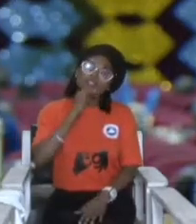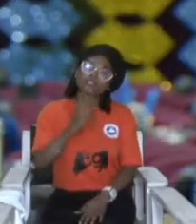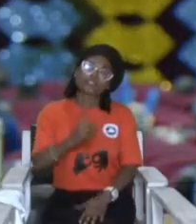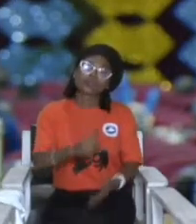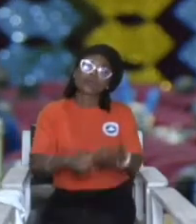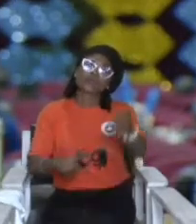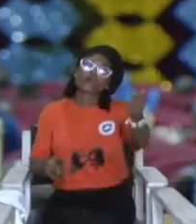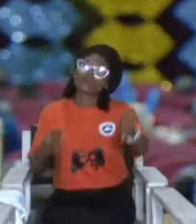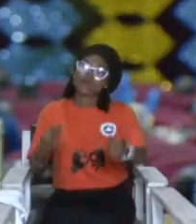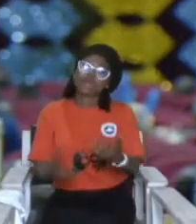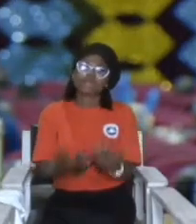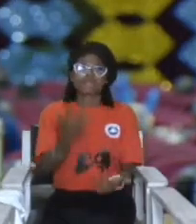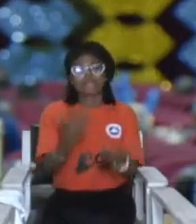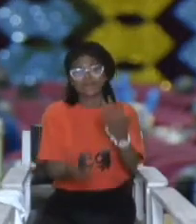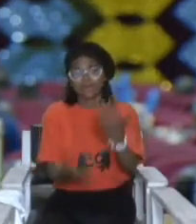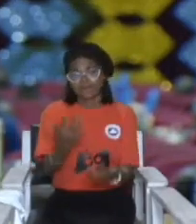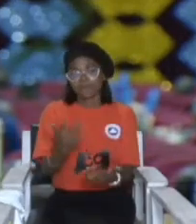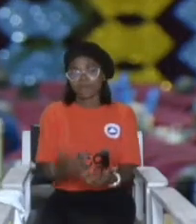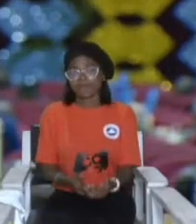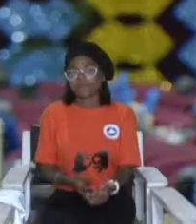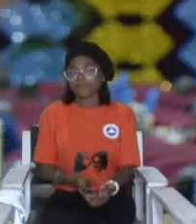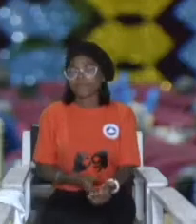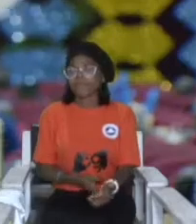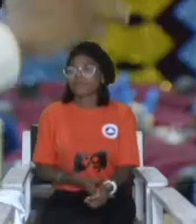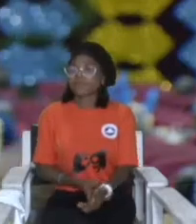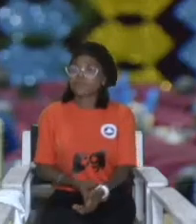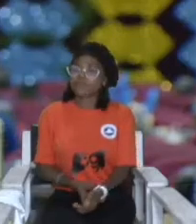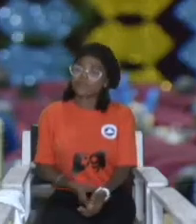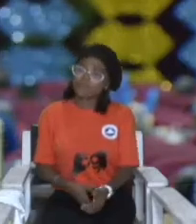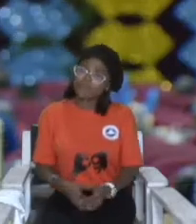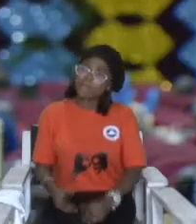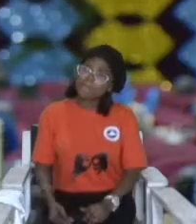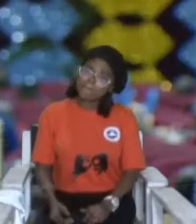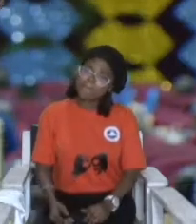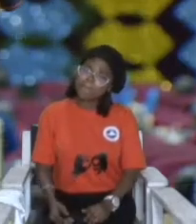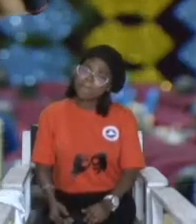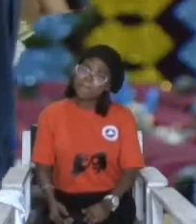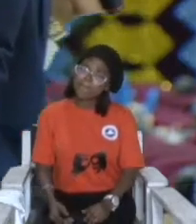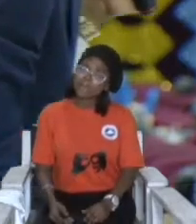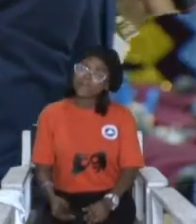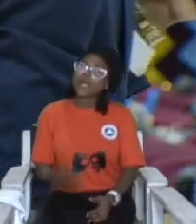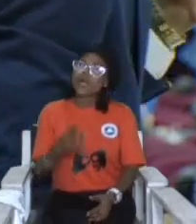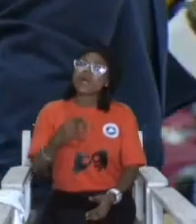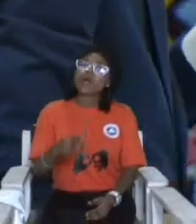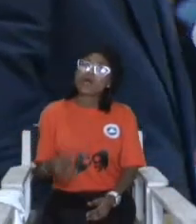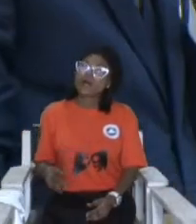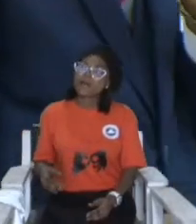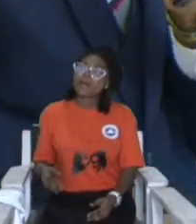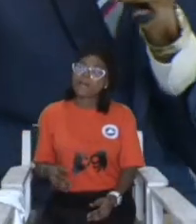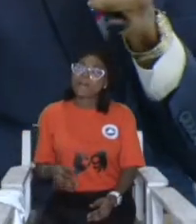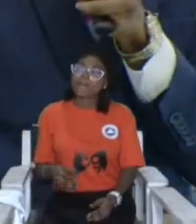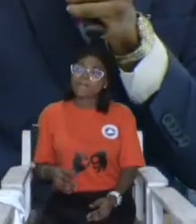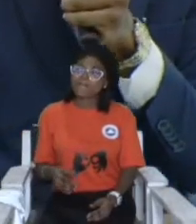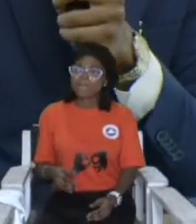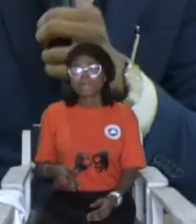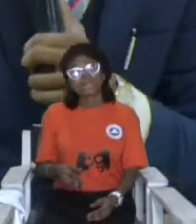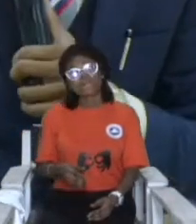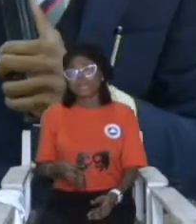And on the day that should have been the day of Moses' shining, Moses was speechless.